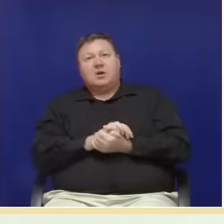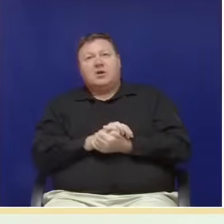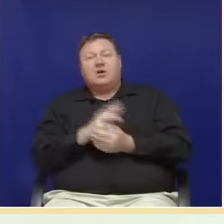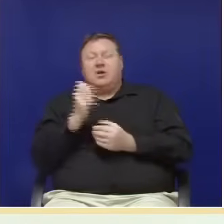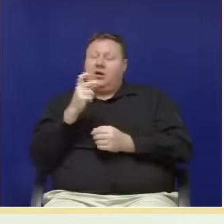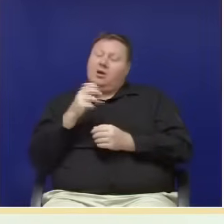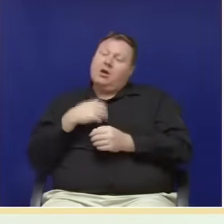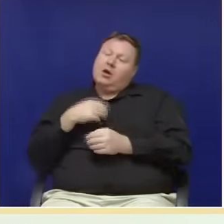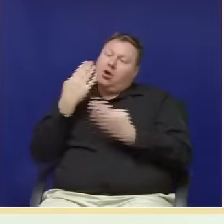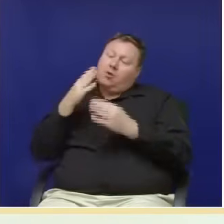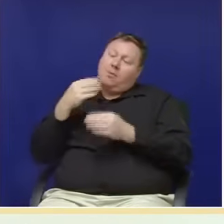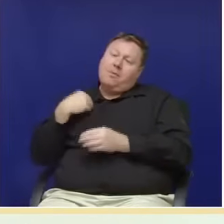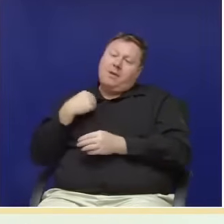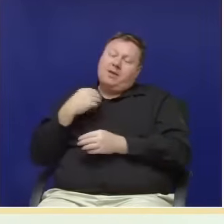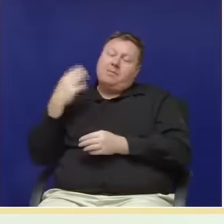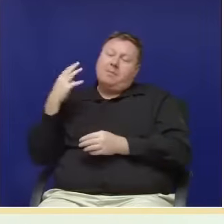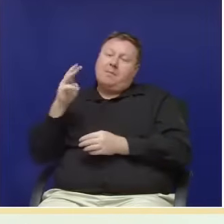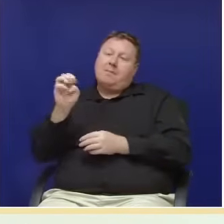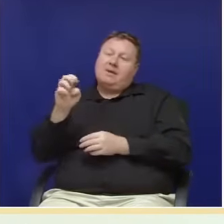Honorable Mente,